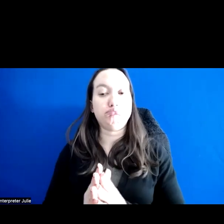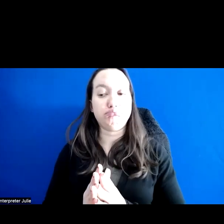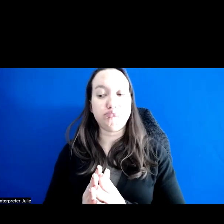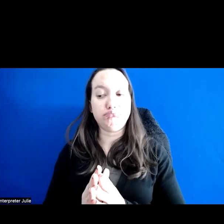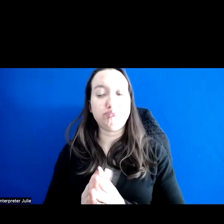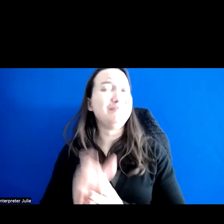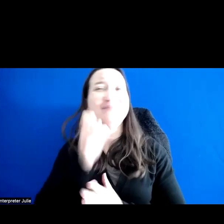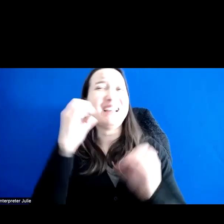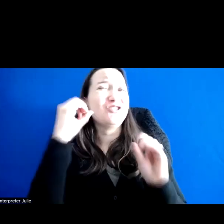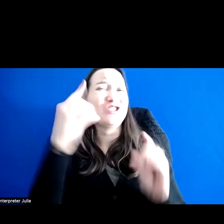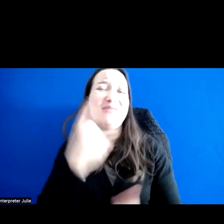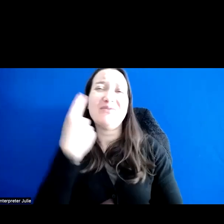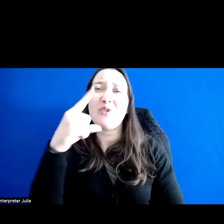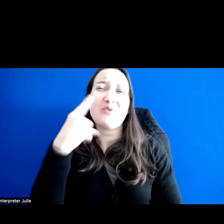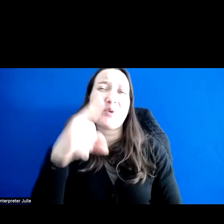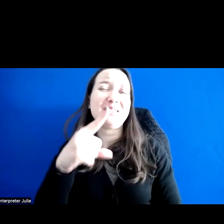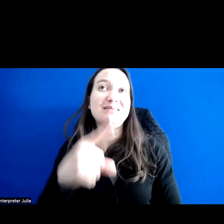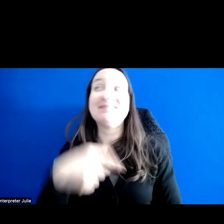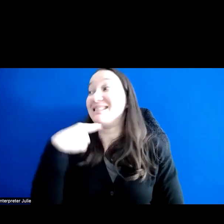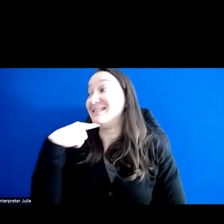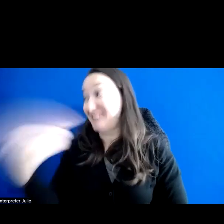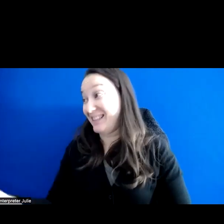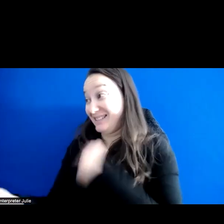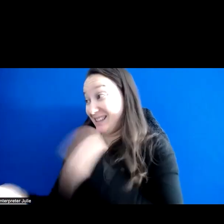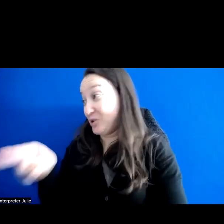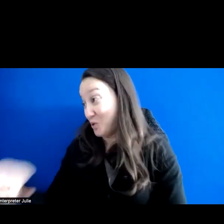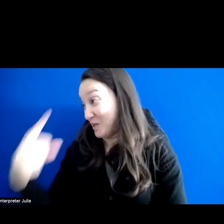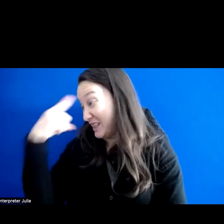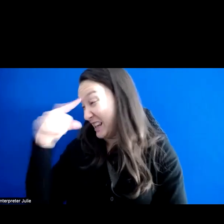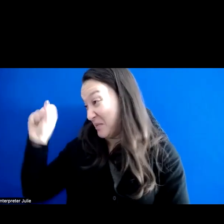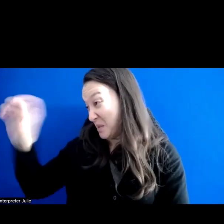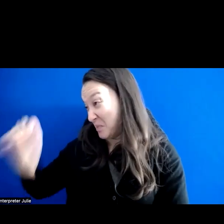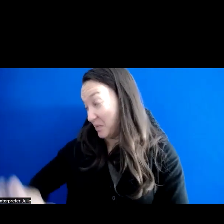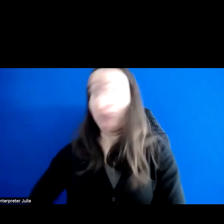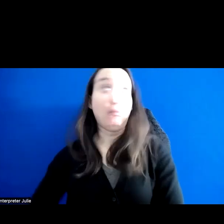that's not what education is there to do. It's not to tell people what to think.